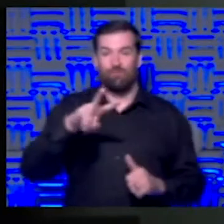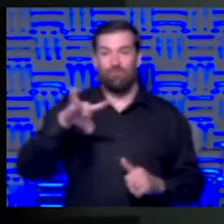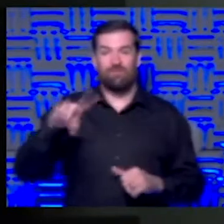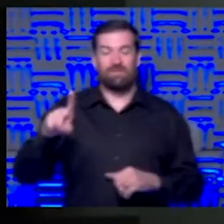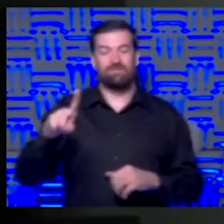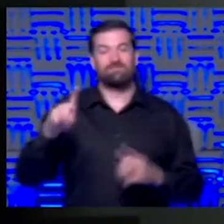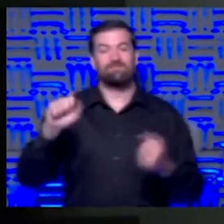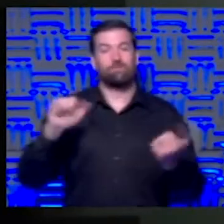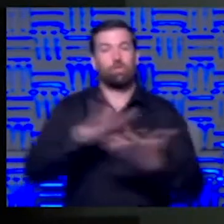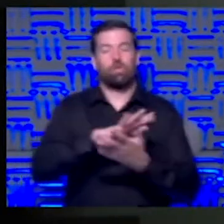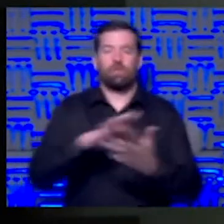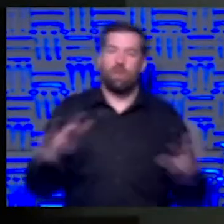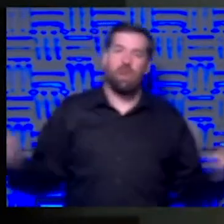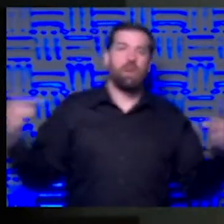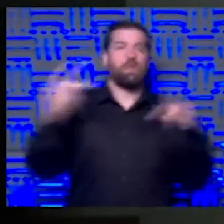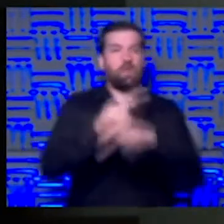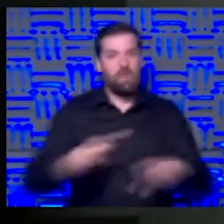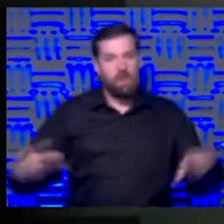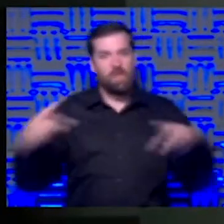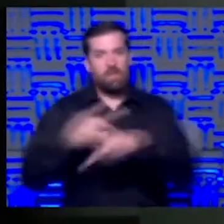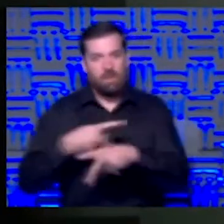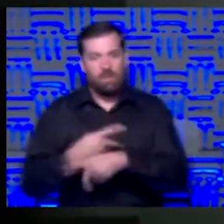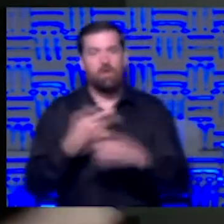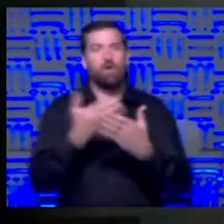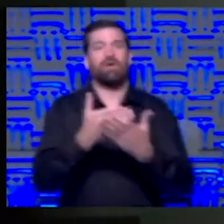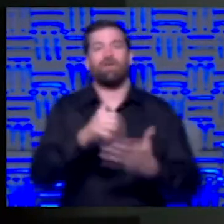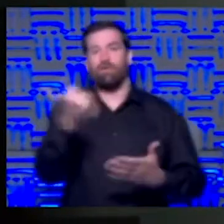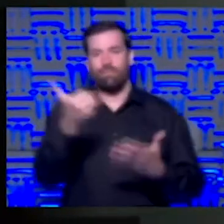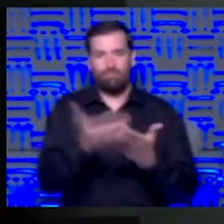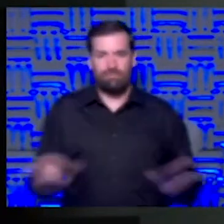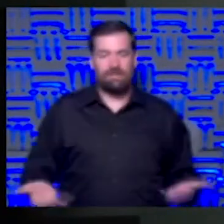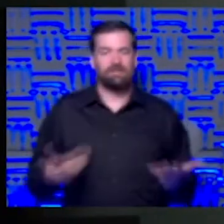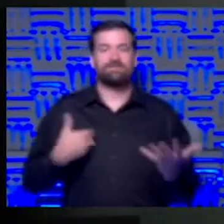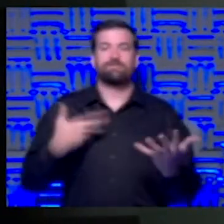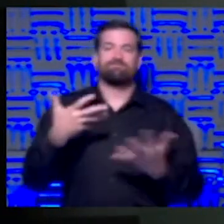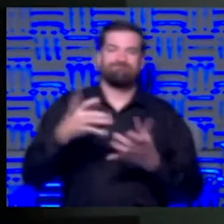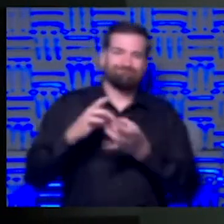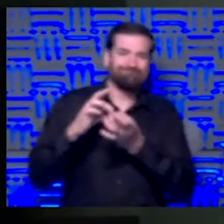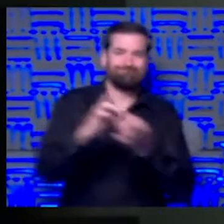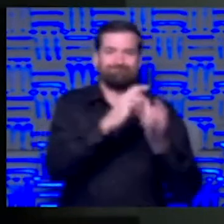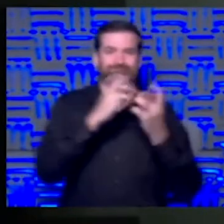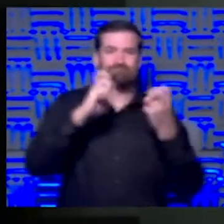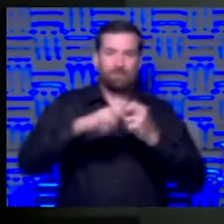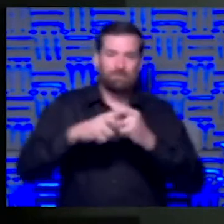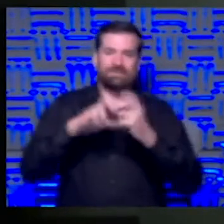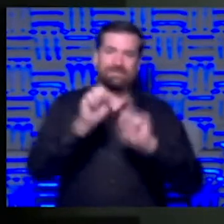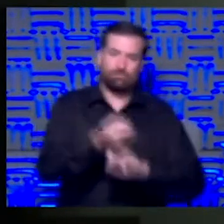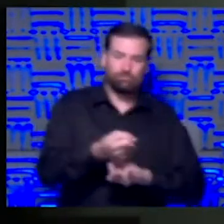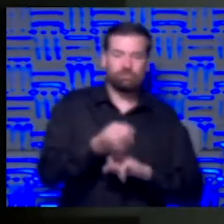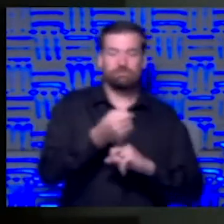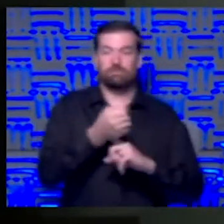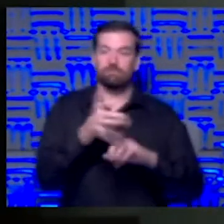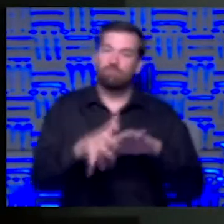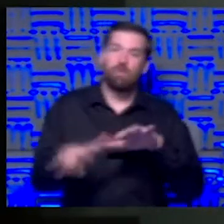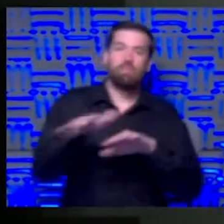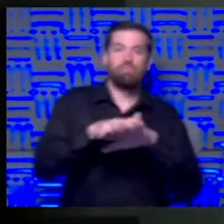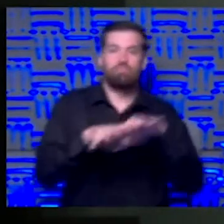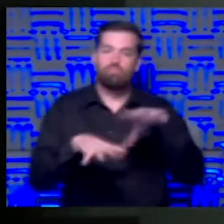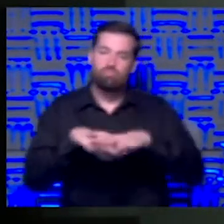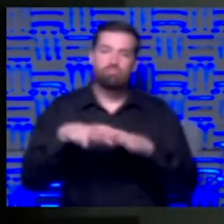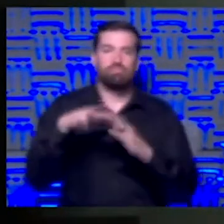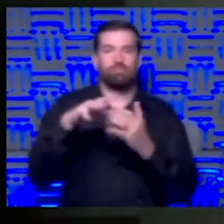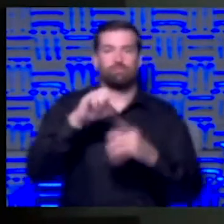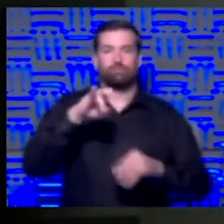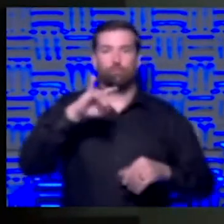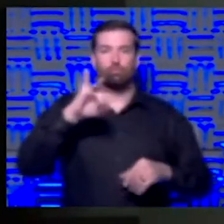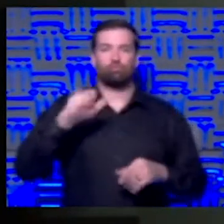or we're seeing the exasperated effects of many other interrelated problems and conditions. And then you layer that on top of our social injustices. I